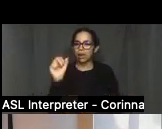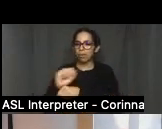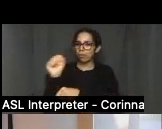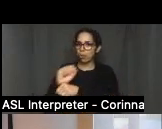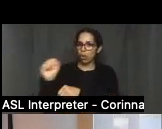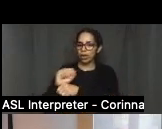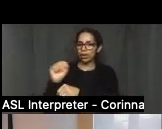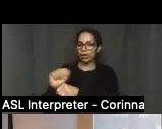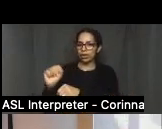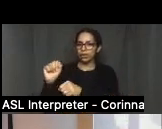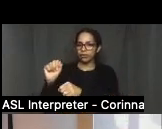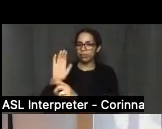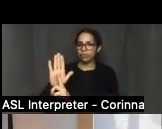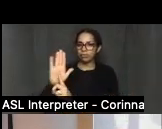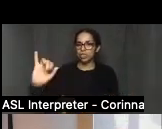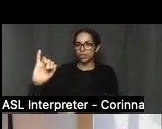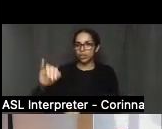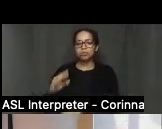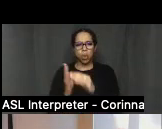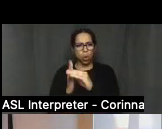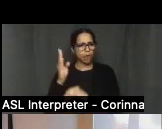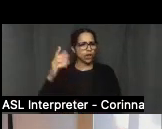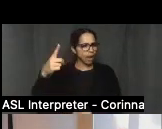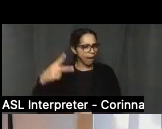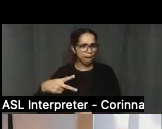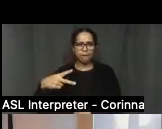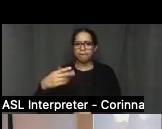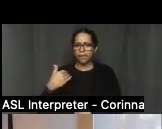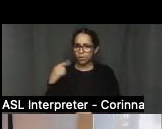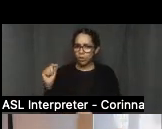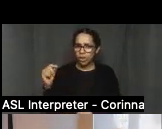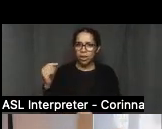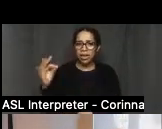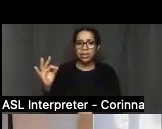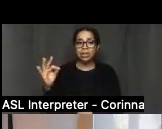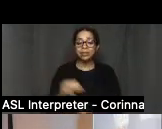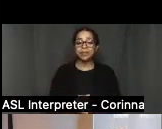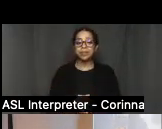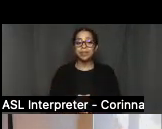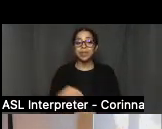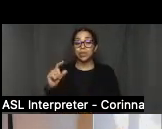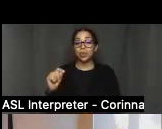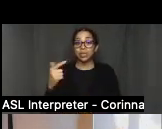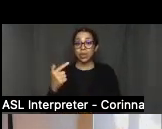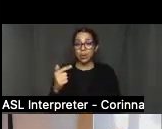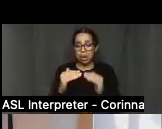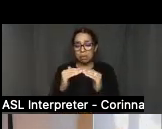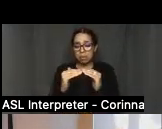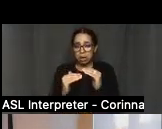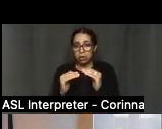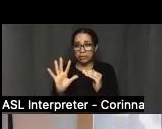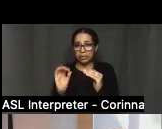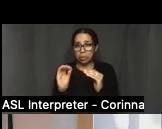were over half in 2019. We dipped to just under 50% in 2021, but we held